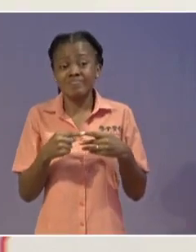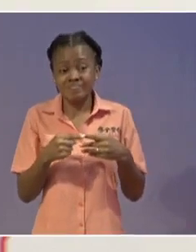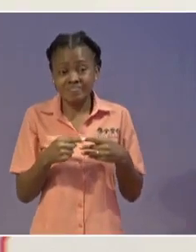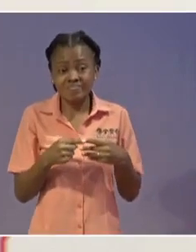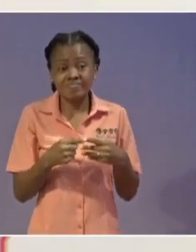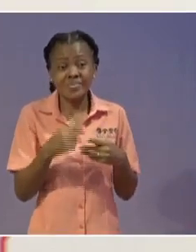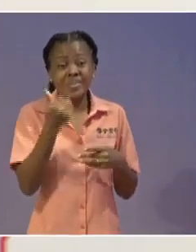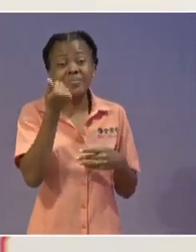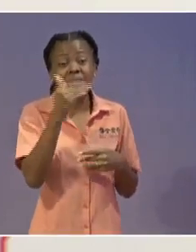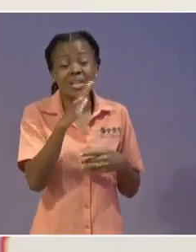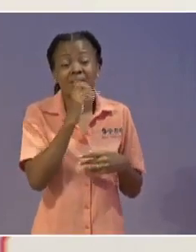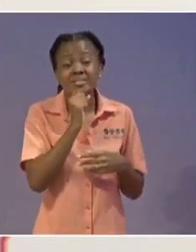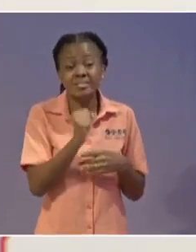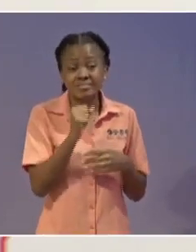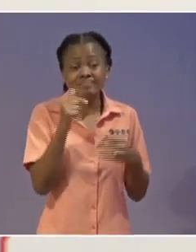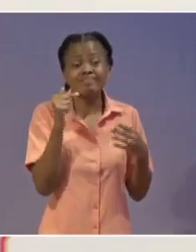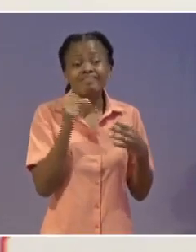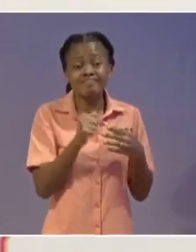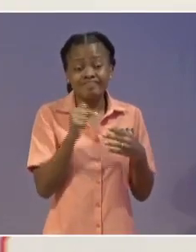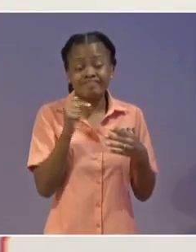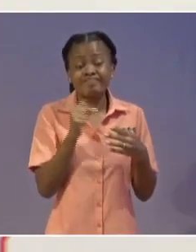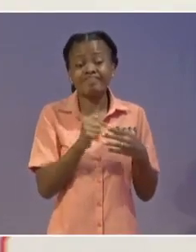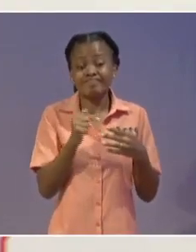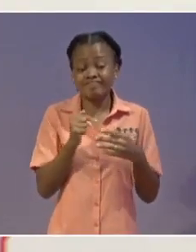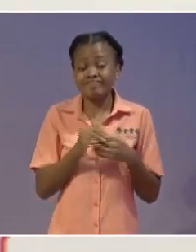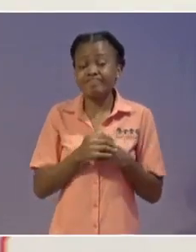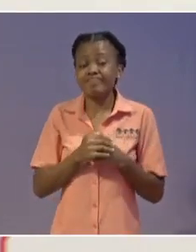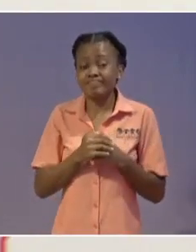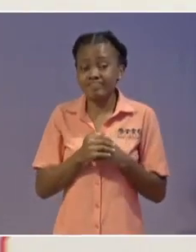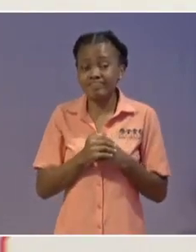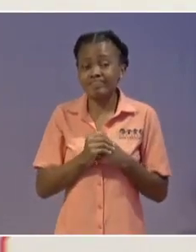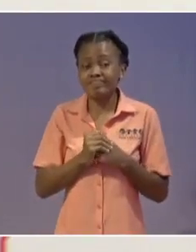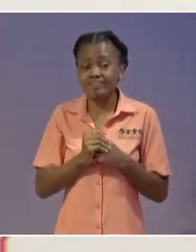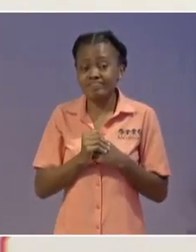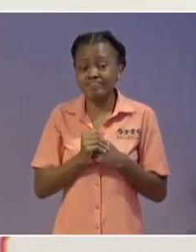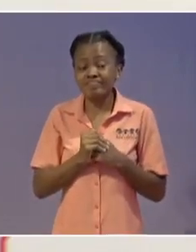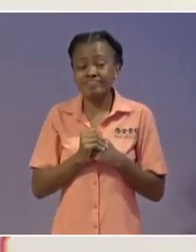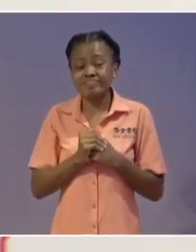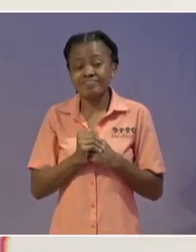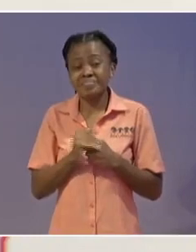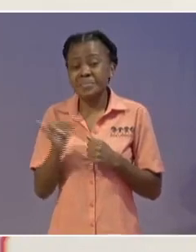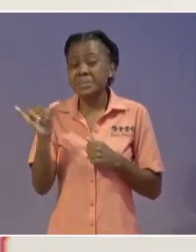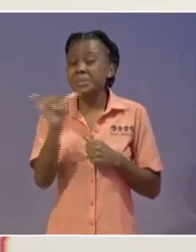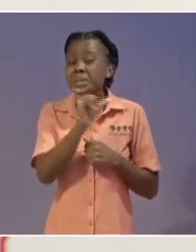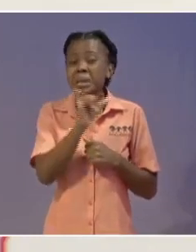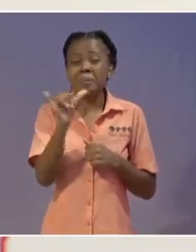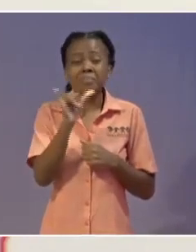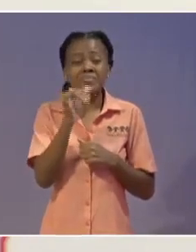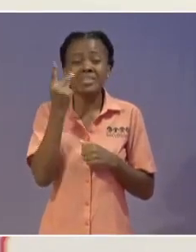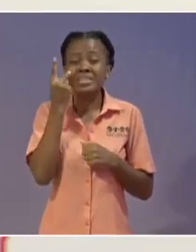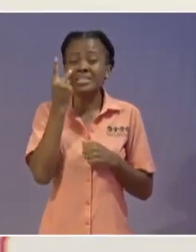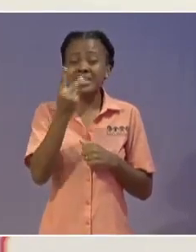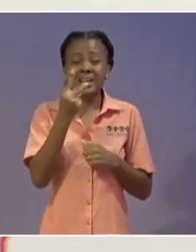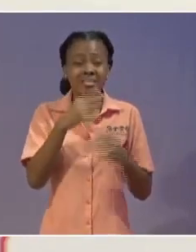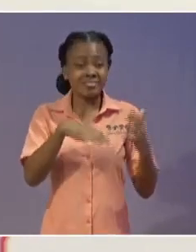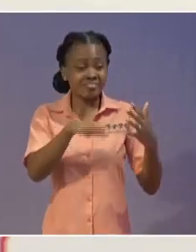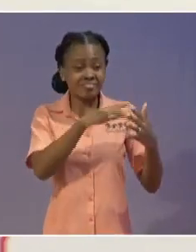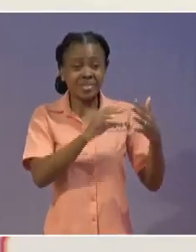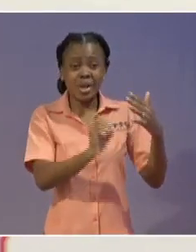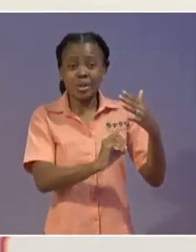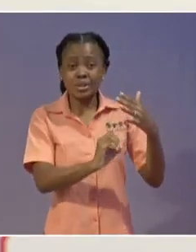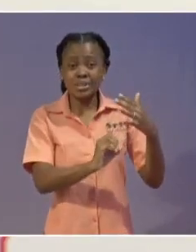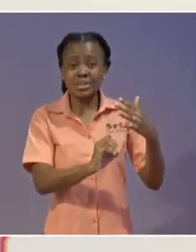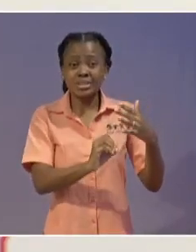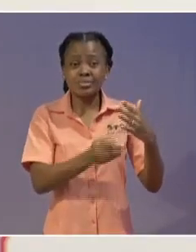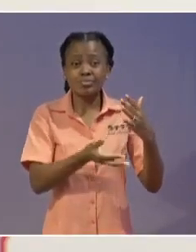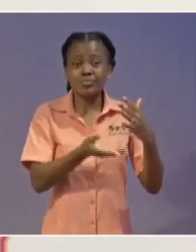15-year-old also. So again, the same points we looked at where we have the age group being 0 to 5 years old and